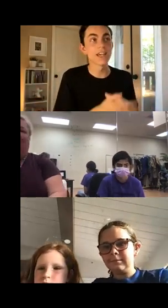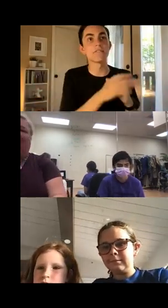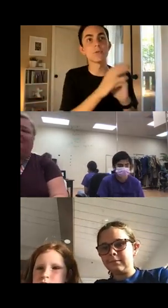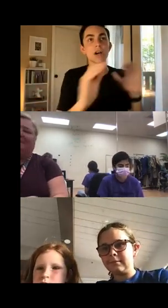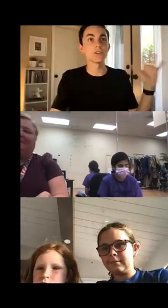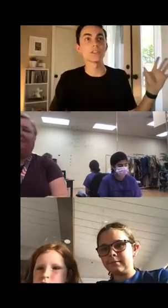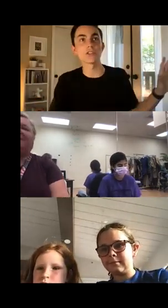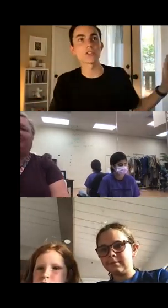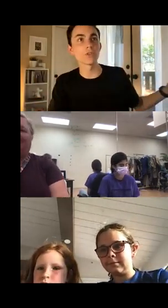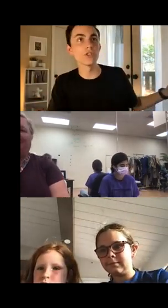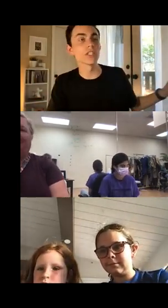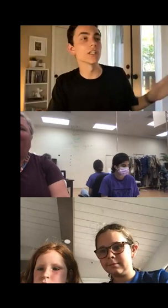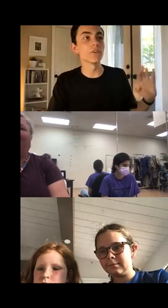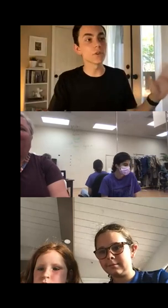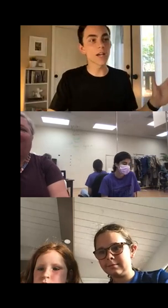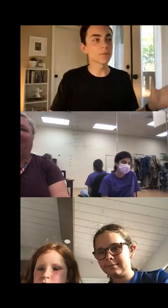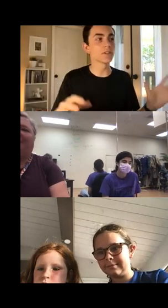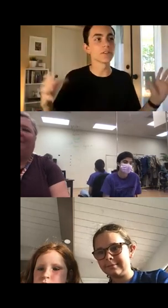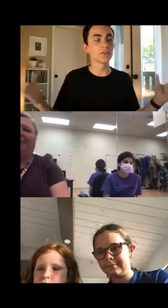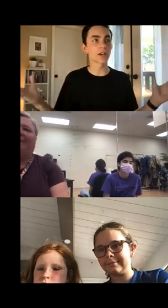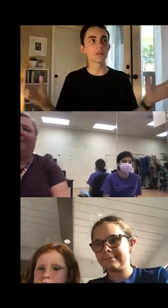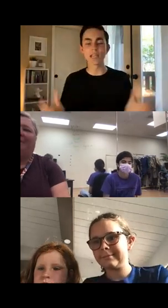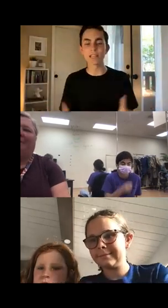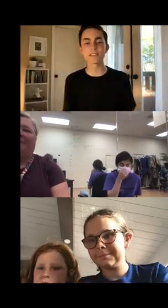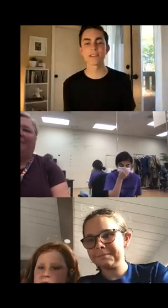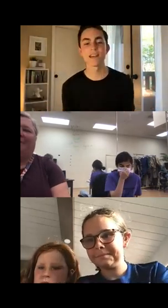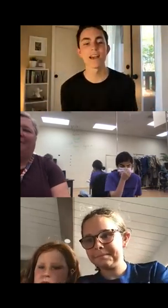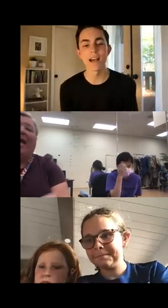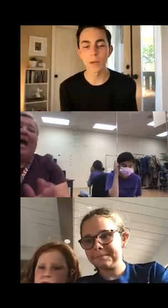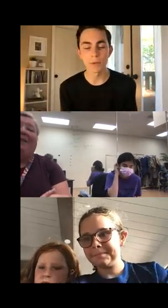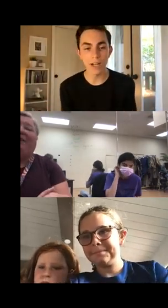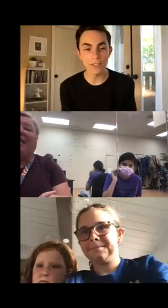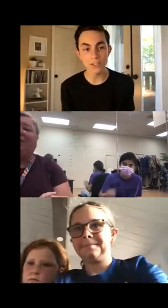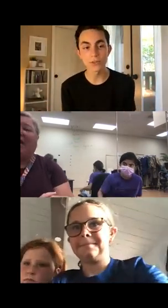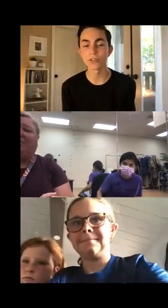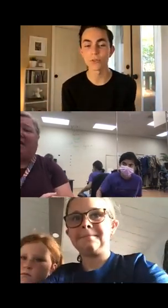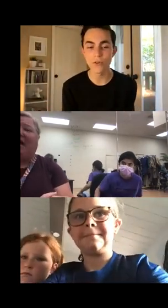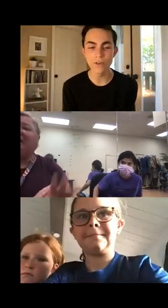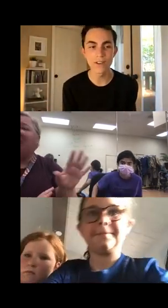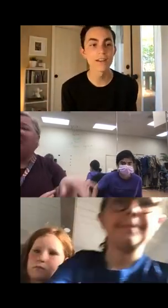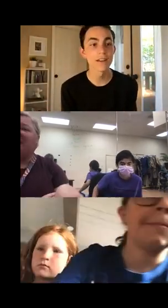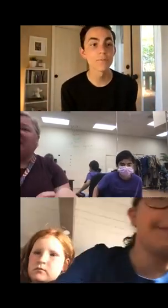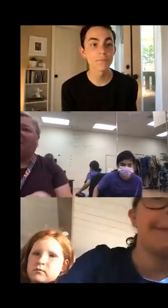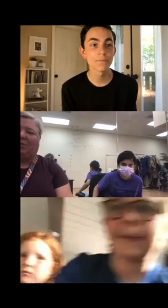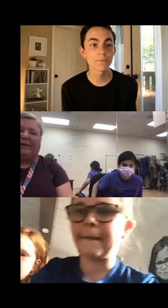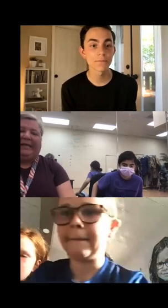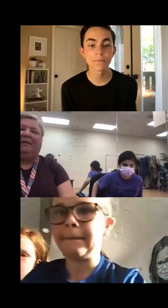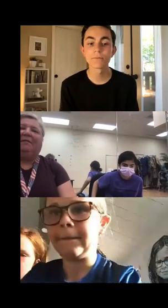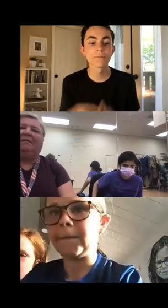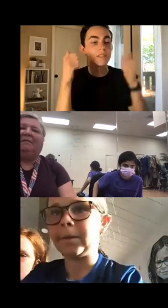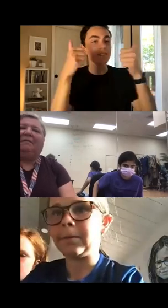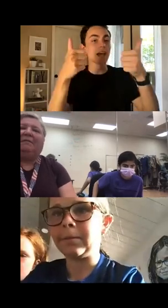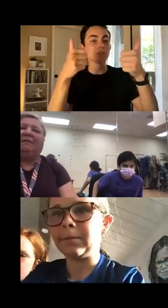alphabet. If you want, you can take a screenshot of the vocab here, the vocab list. And The practice those on videotape your it. own. I'll send it to you,